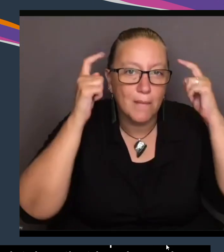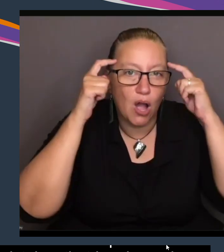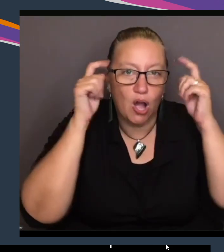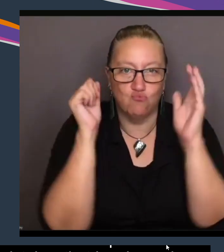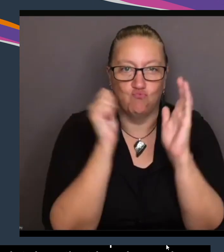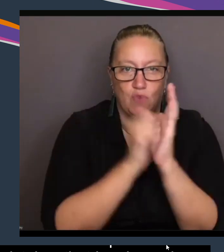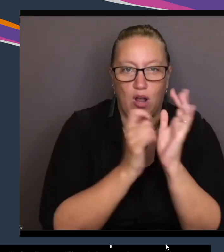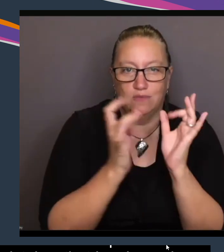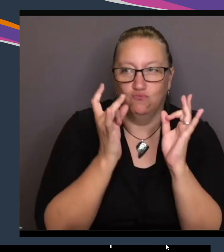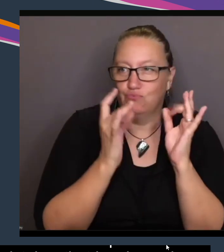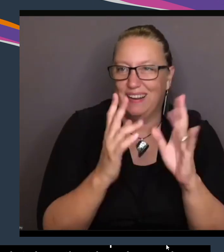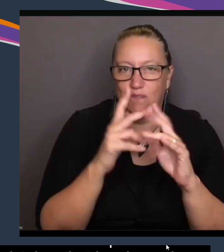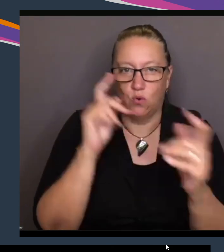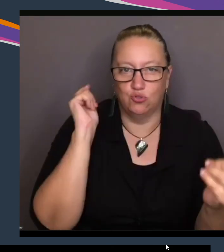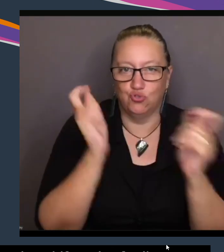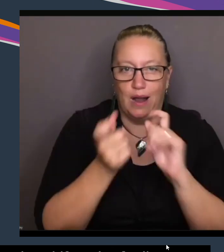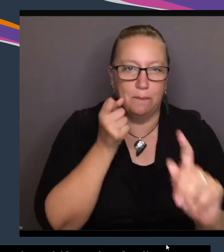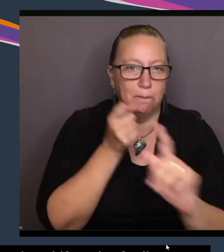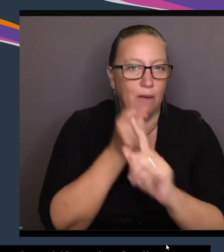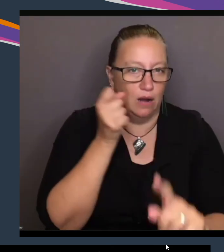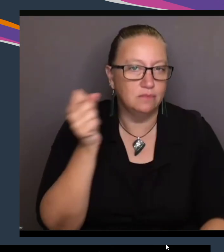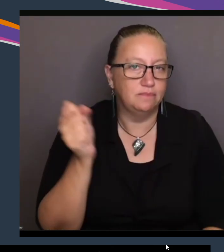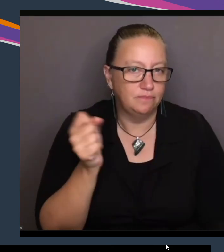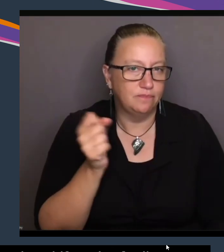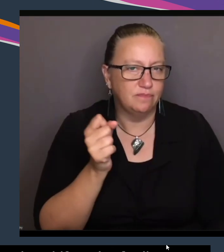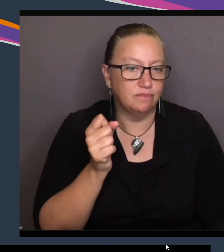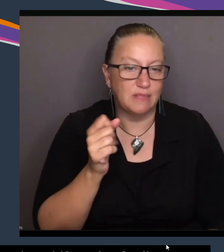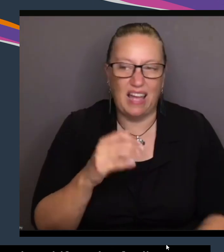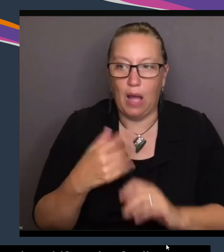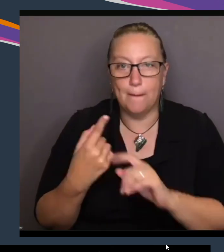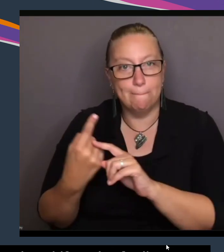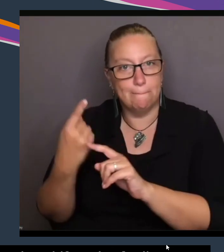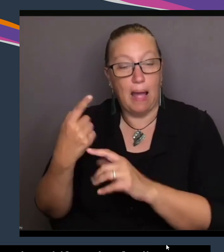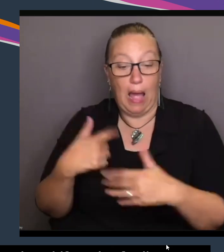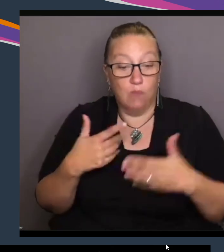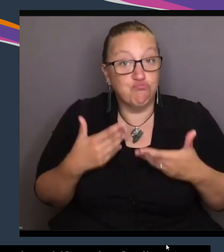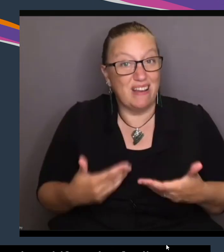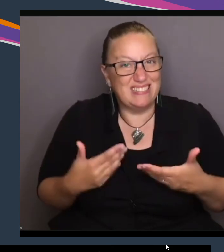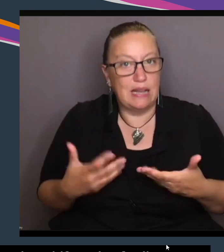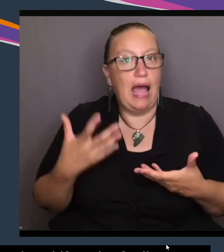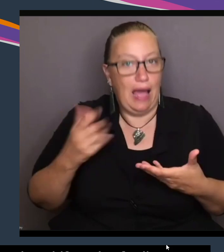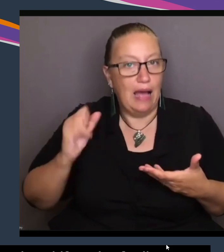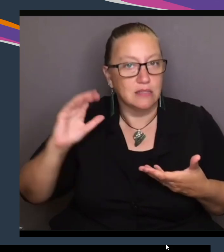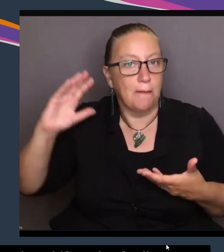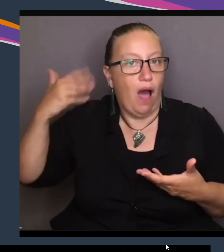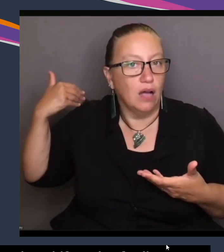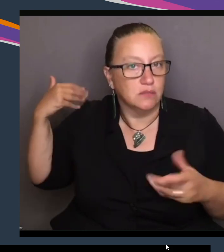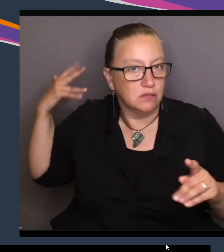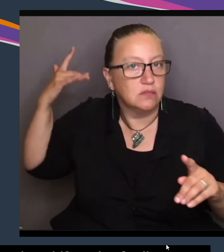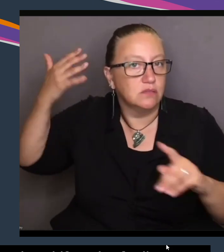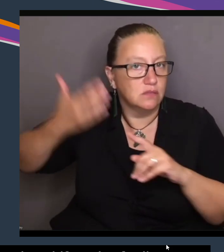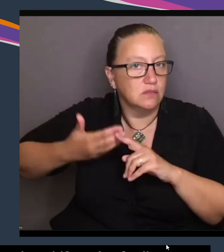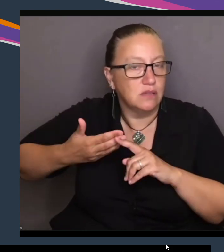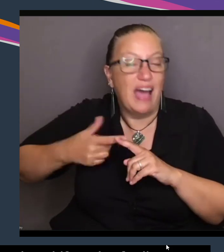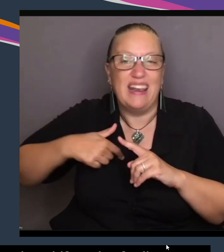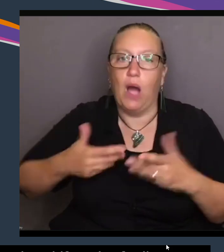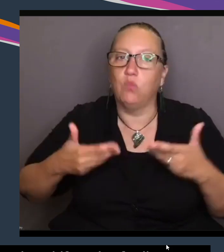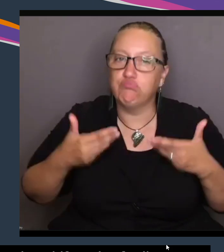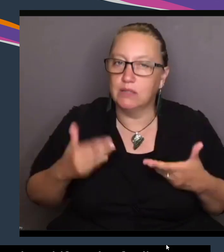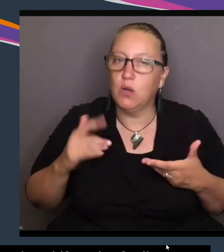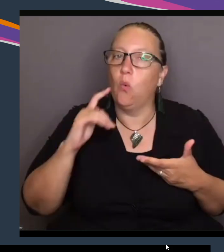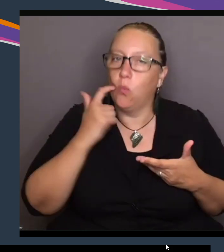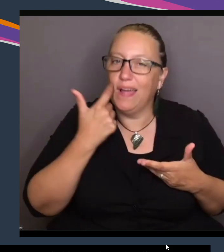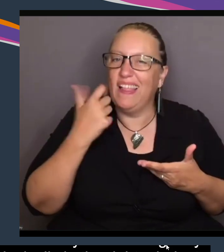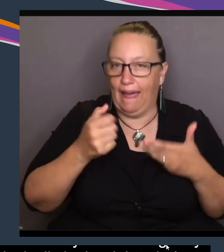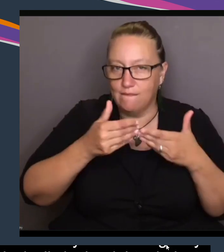impact. But our present has a past and will have a future. And seeing and looking